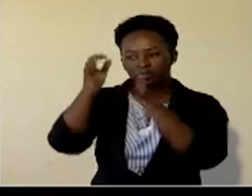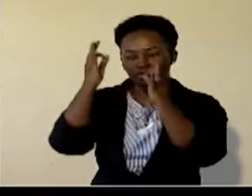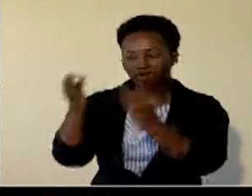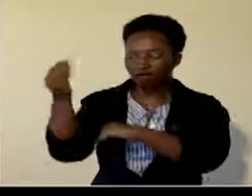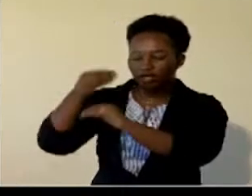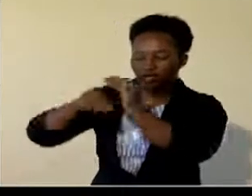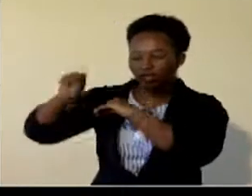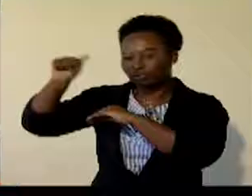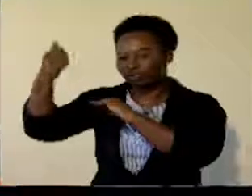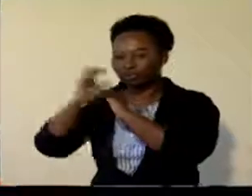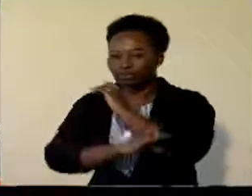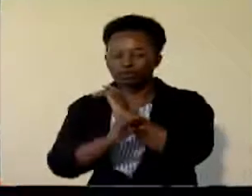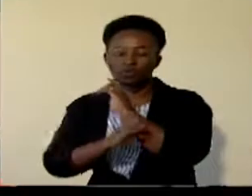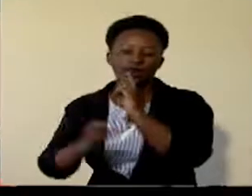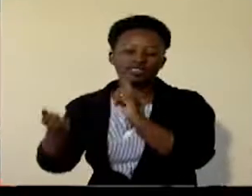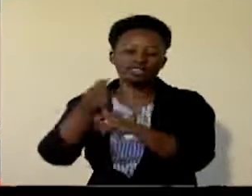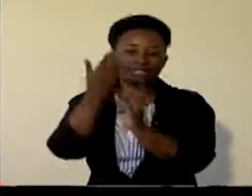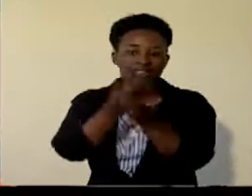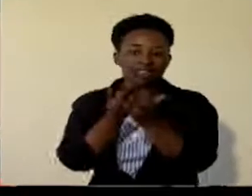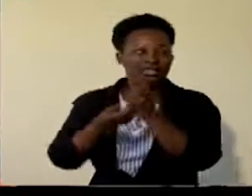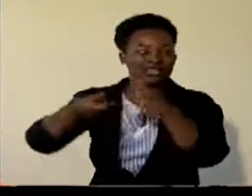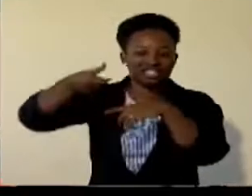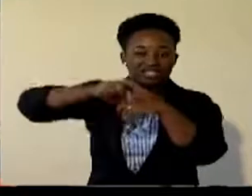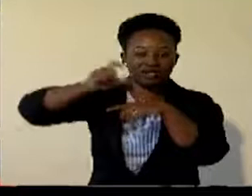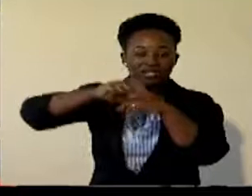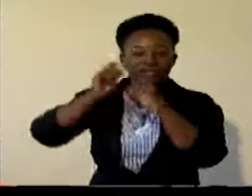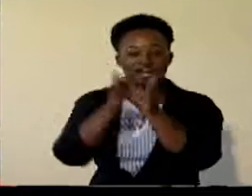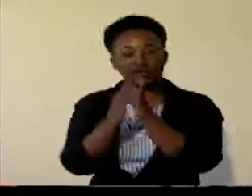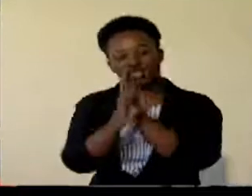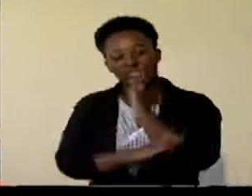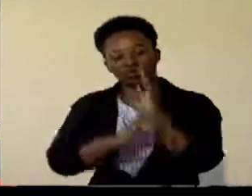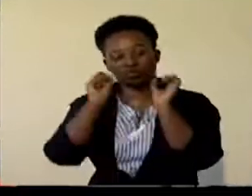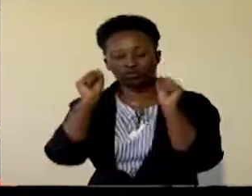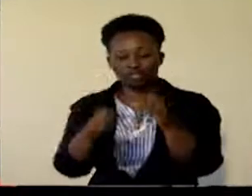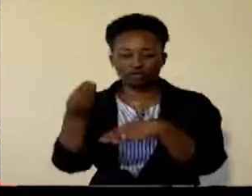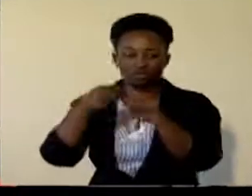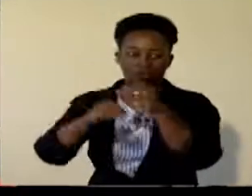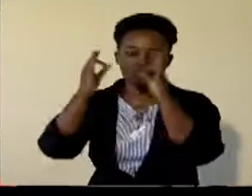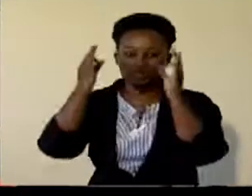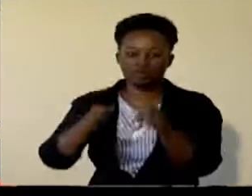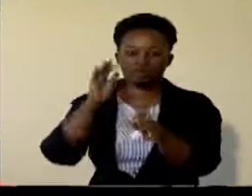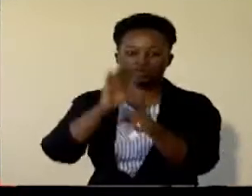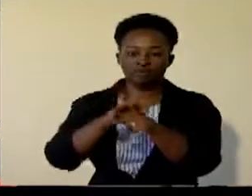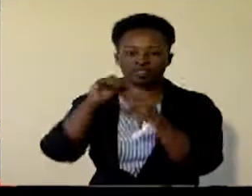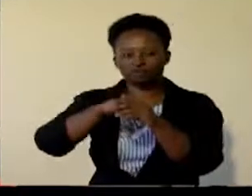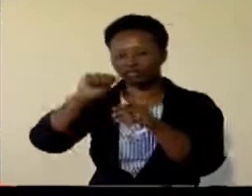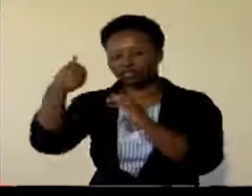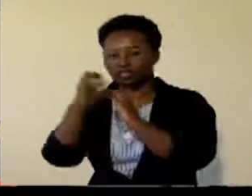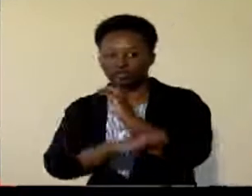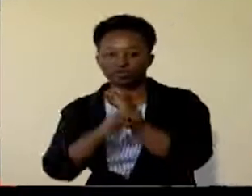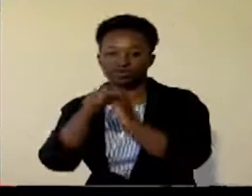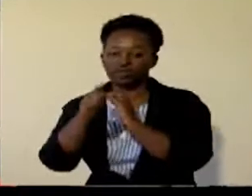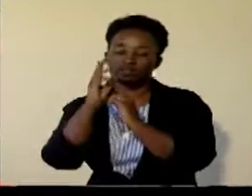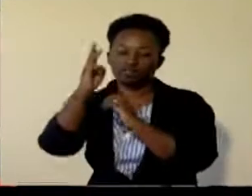are cheap. The demand will increase and the country will be able to sell more products to other countries, which will